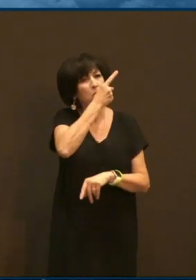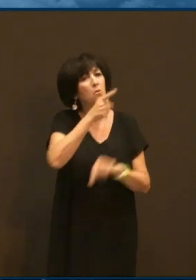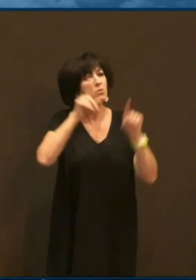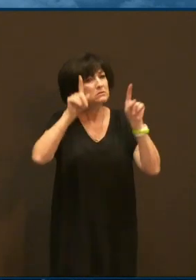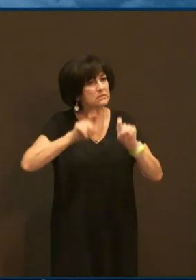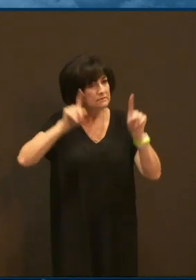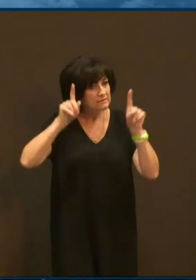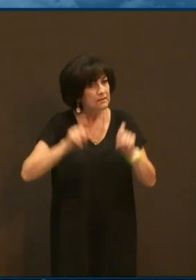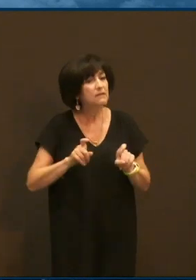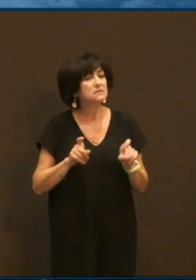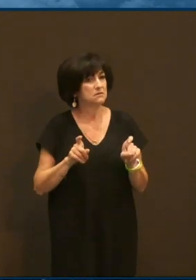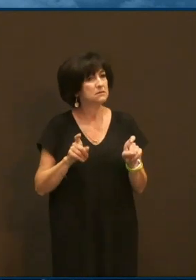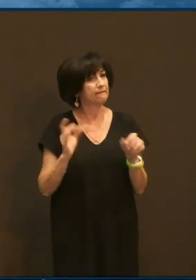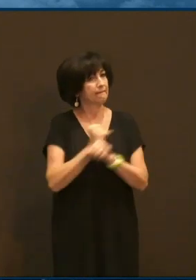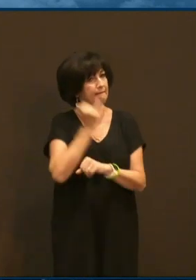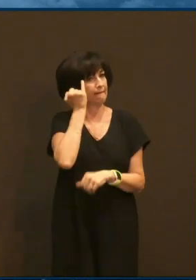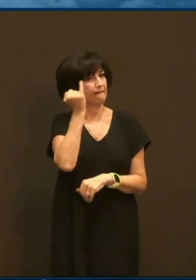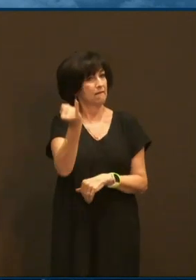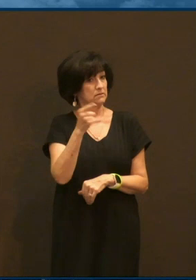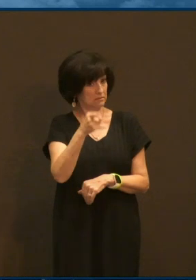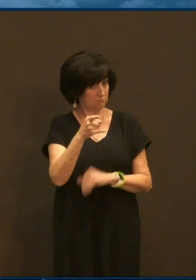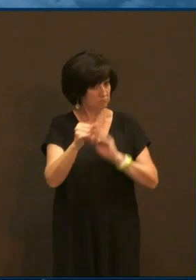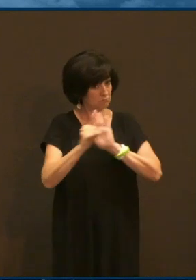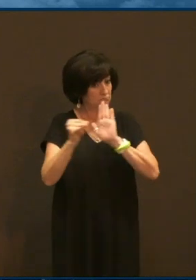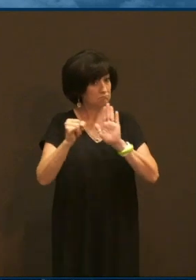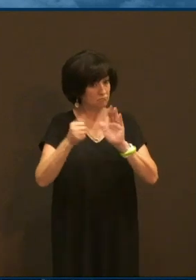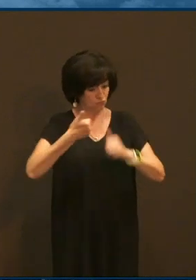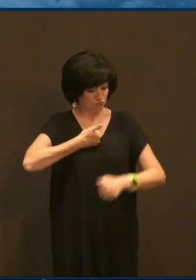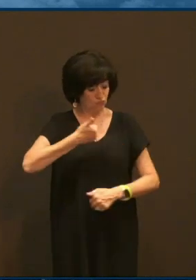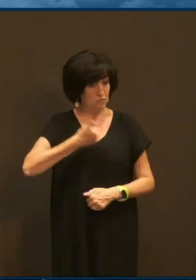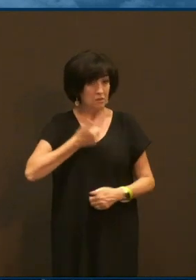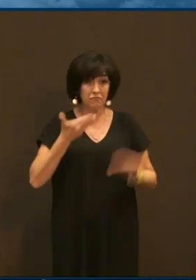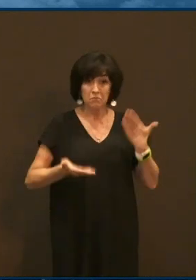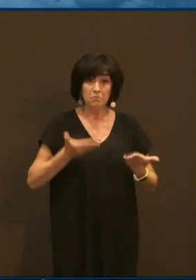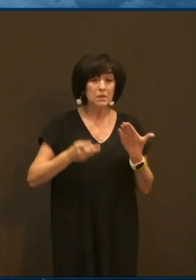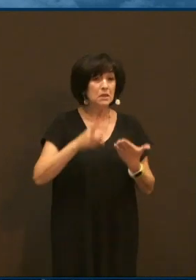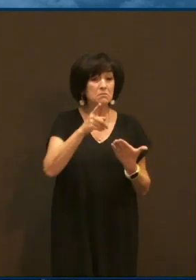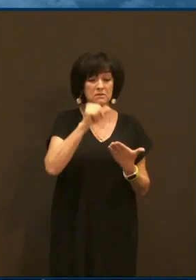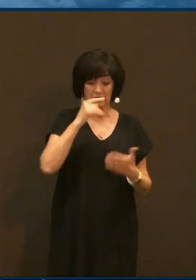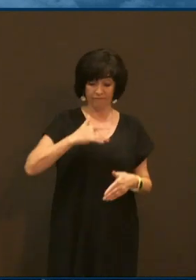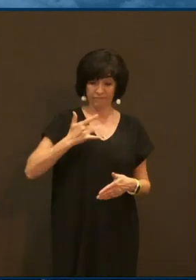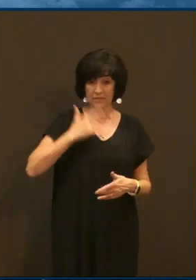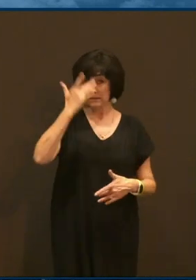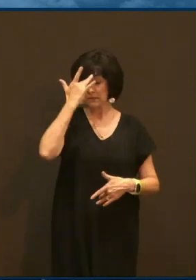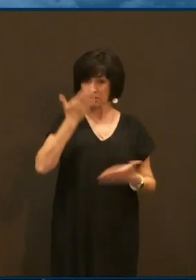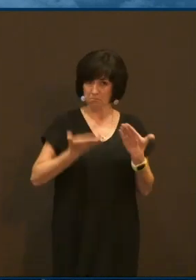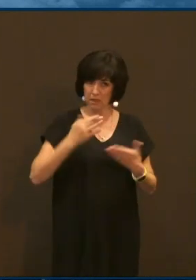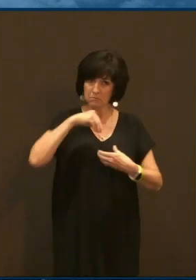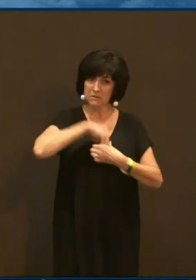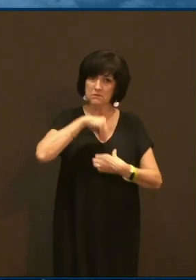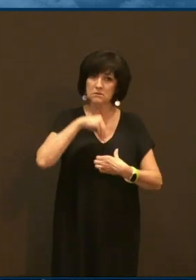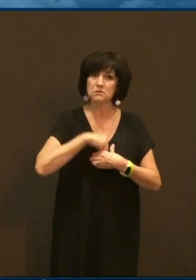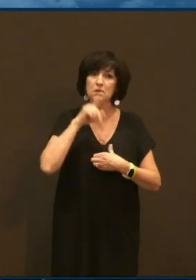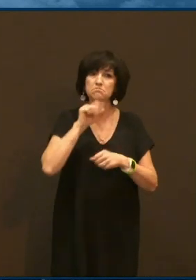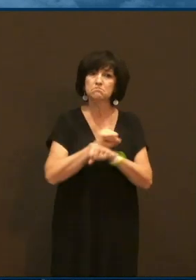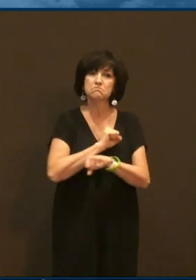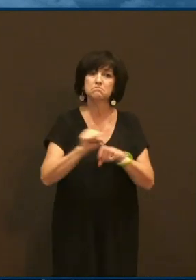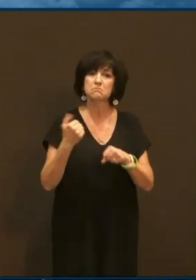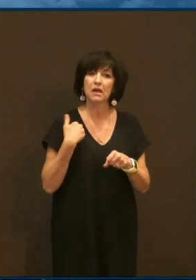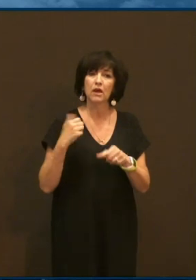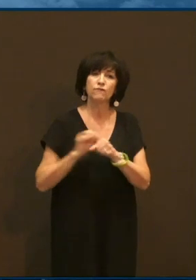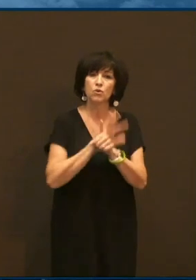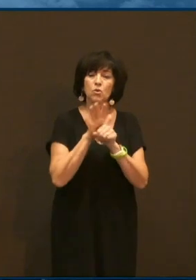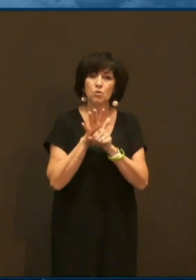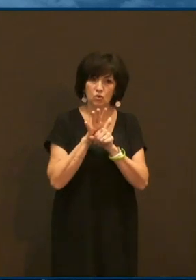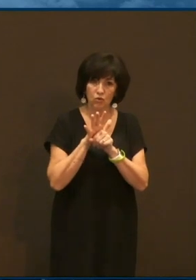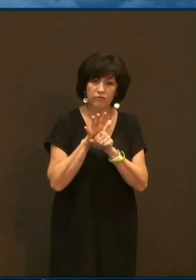idea of the spread, to get early on, identify people that are COVID-19 positive, and then to test people that they've